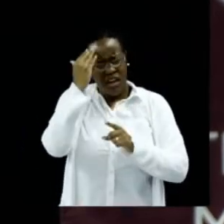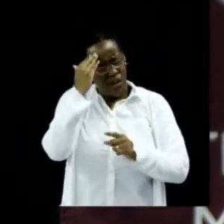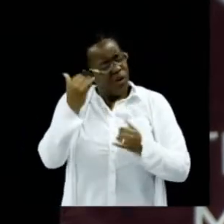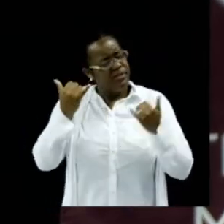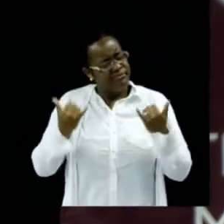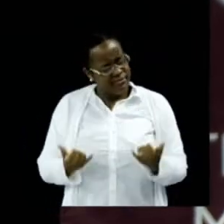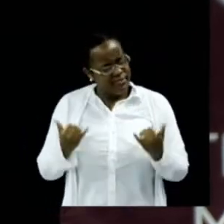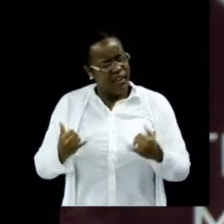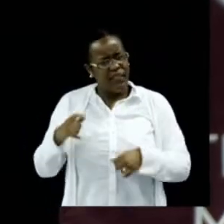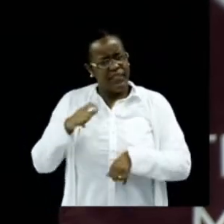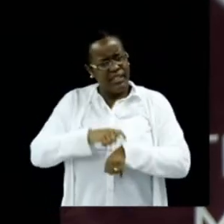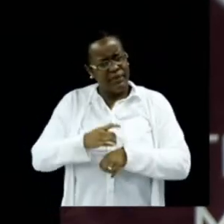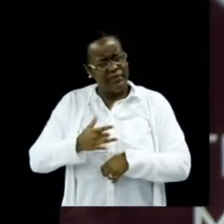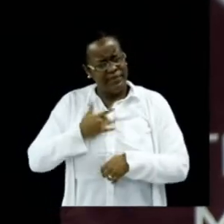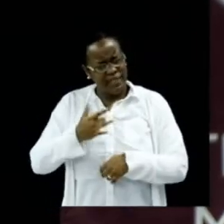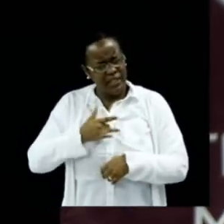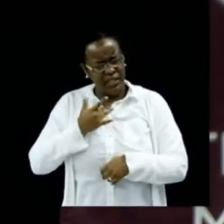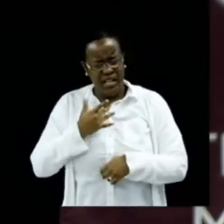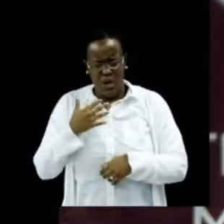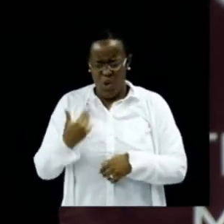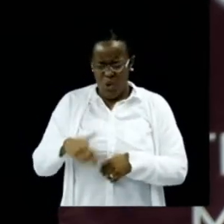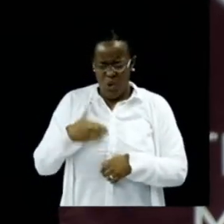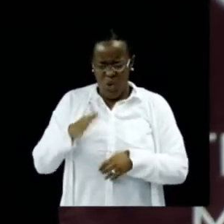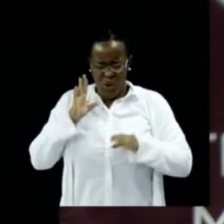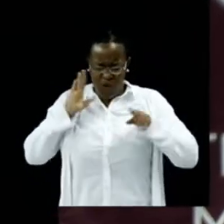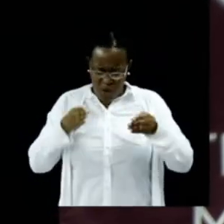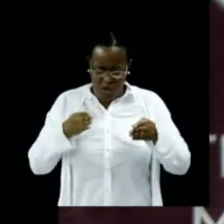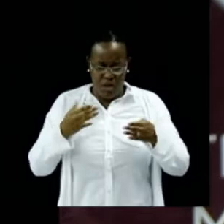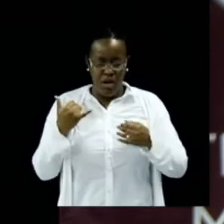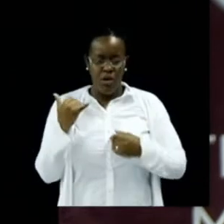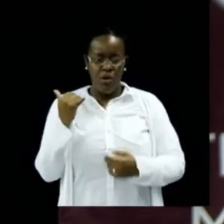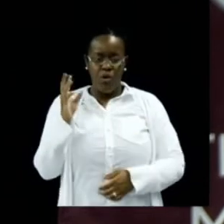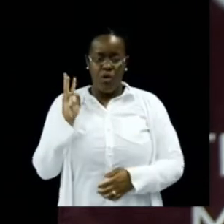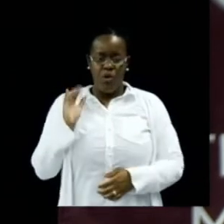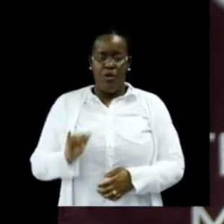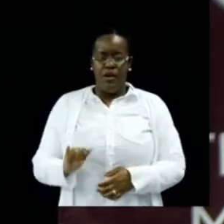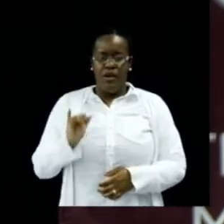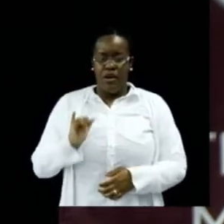times brings in sharp focus what you are up against.